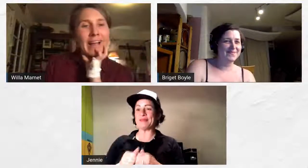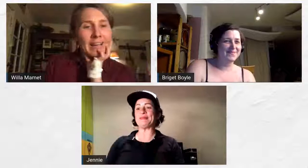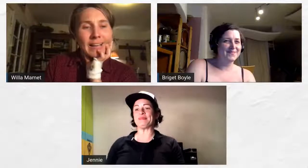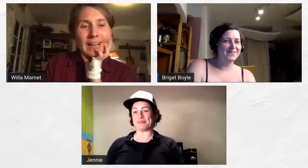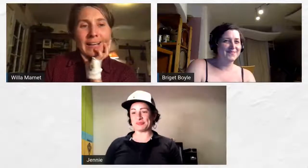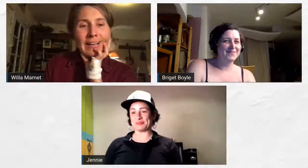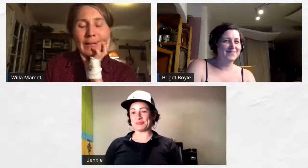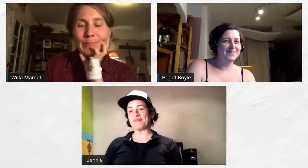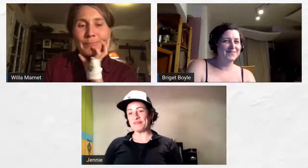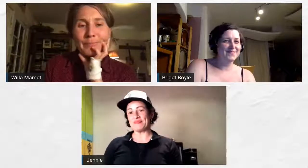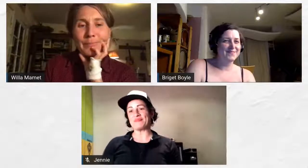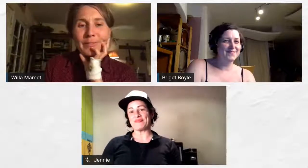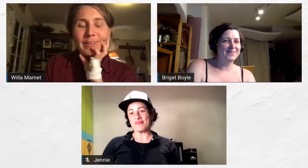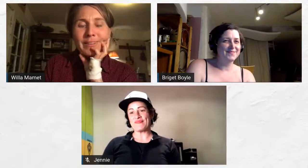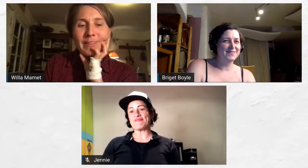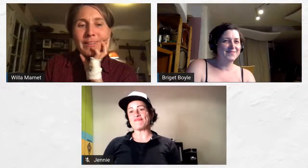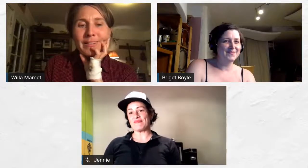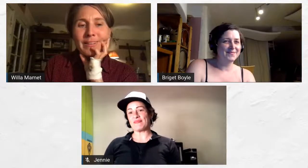Yeah.